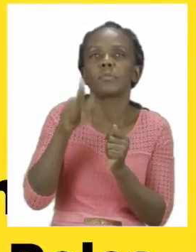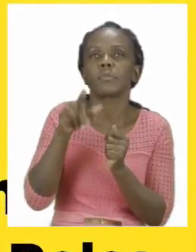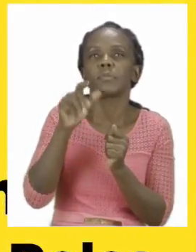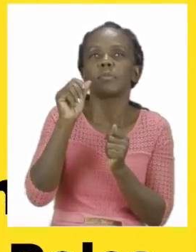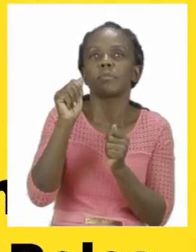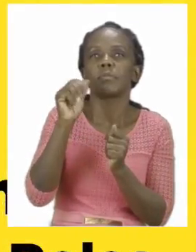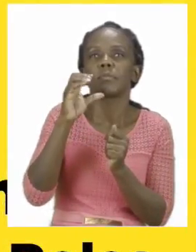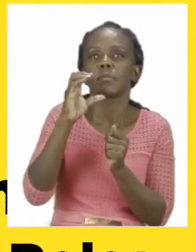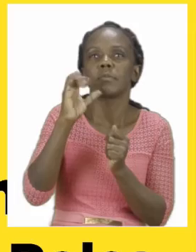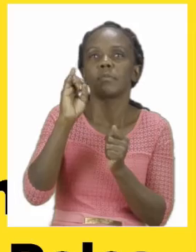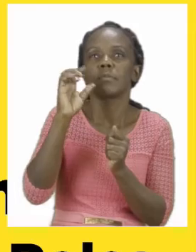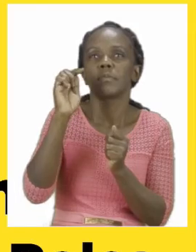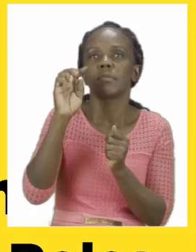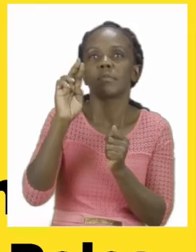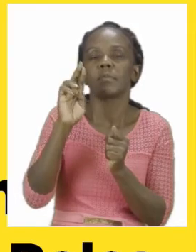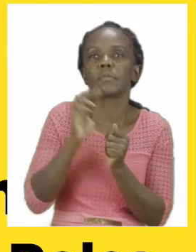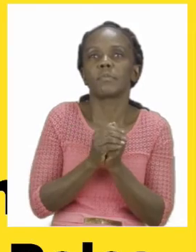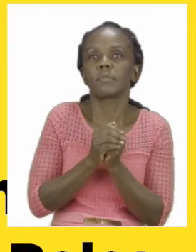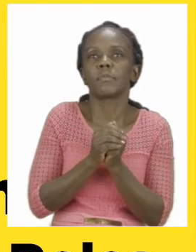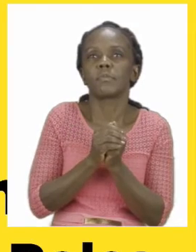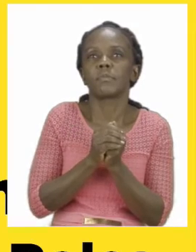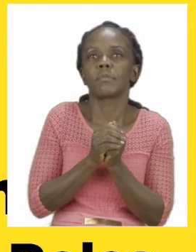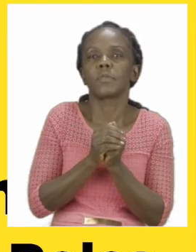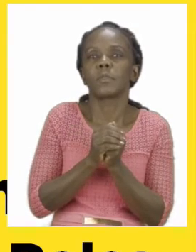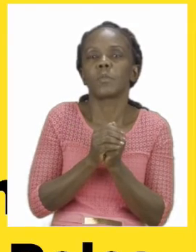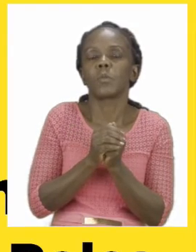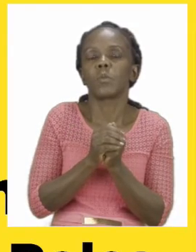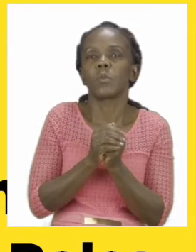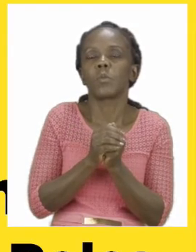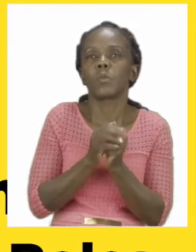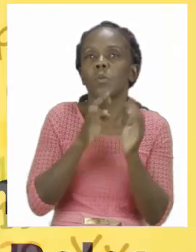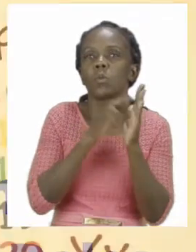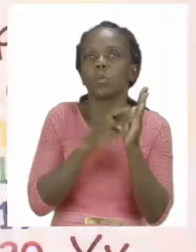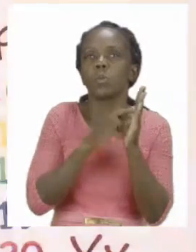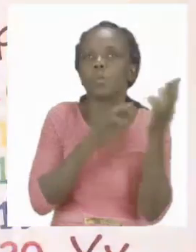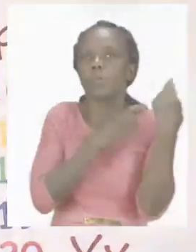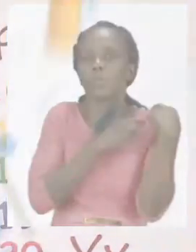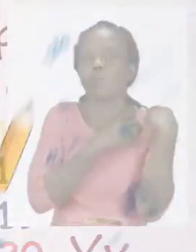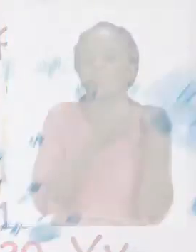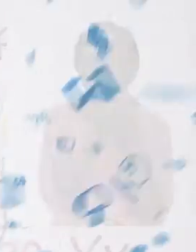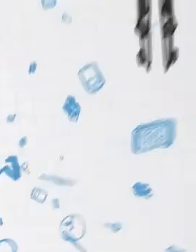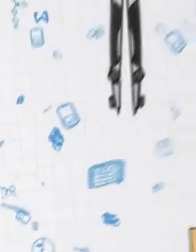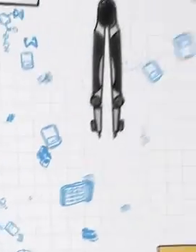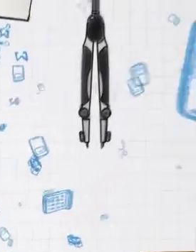capacity, roles of the family, and counting.